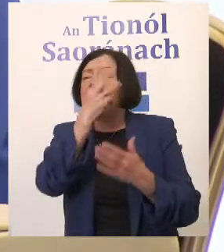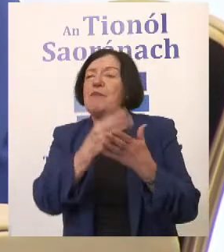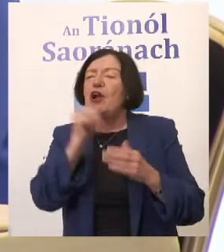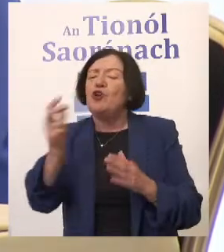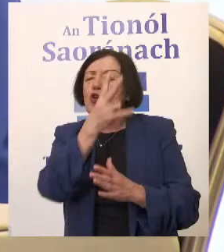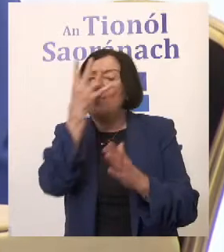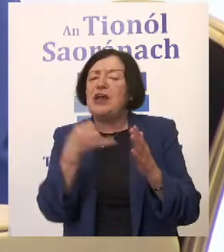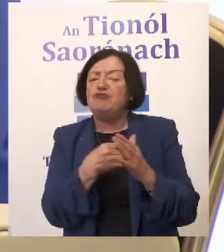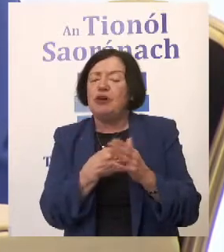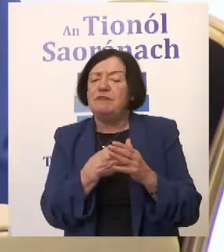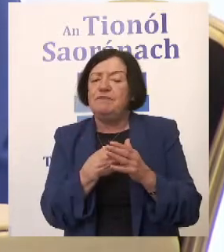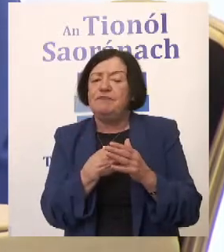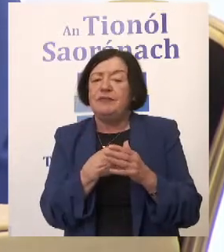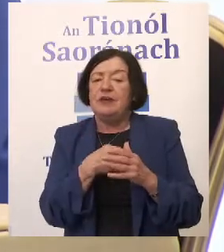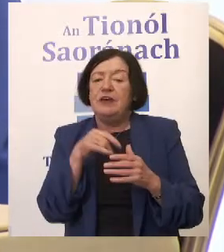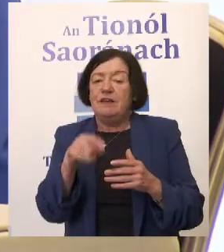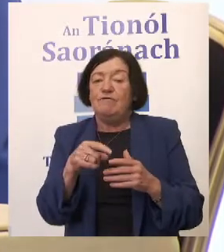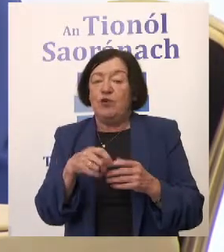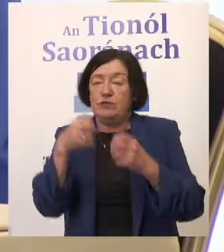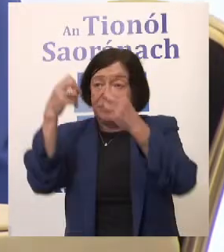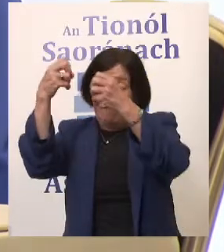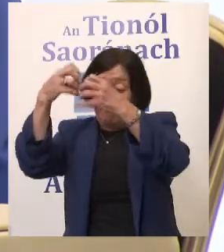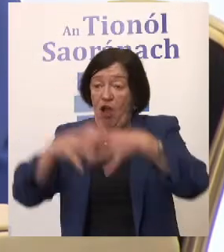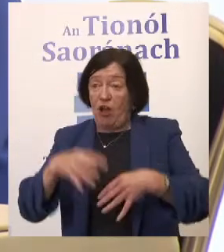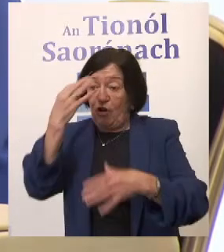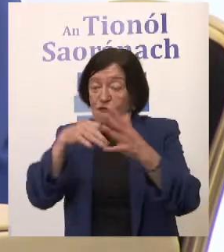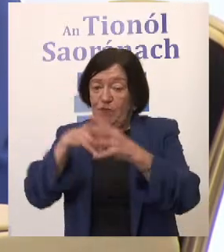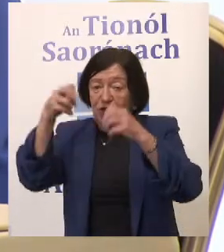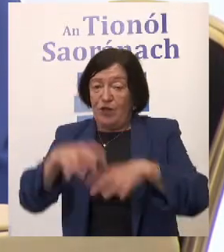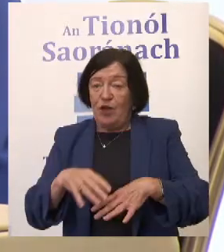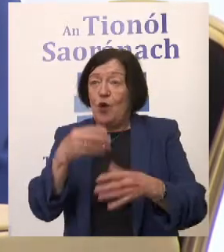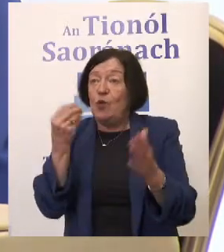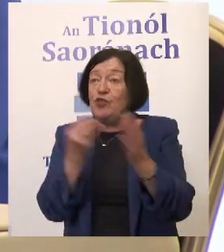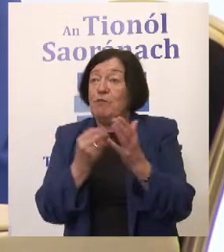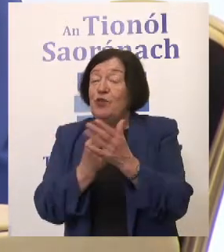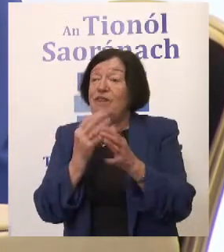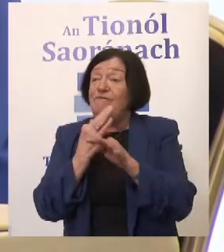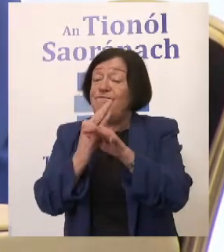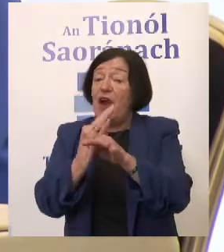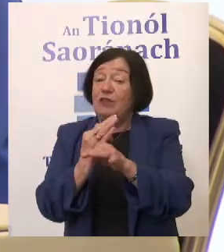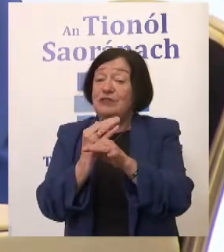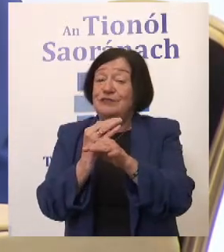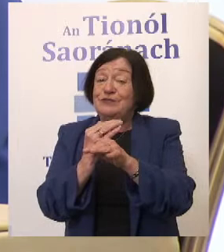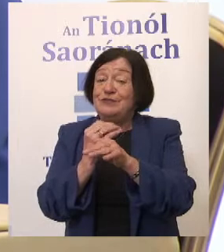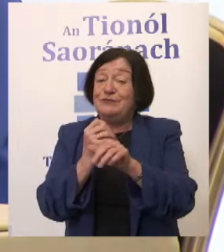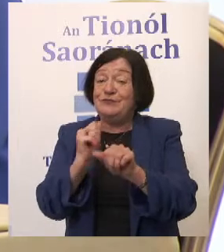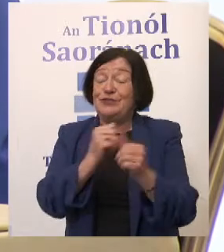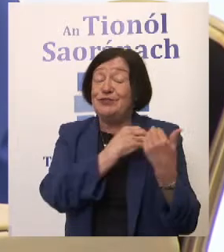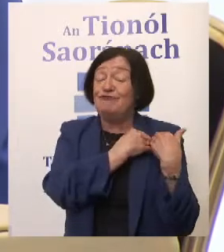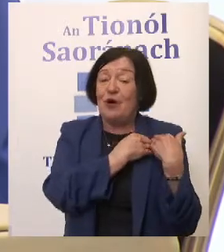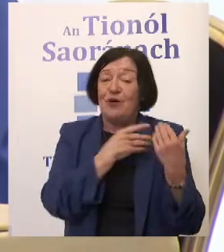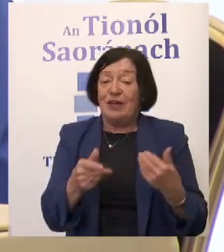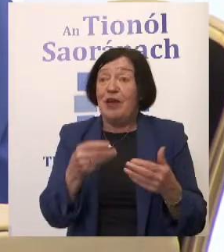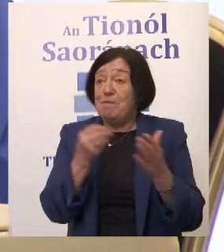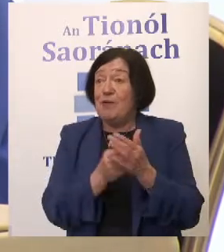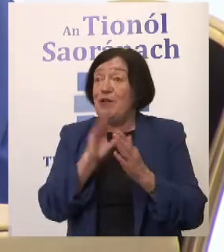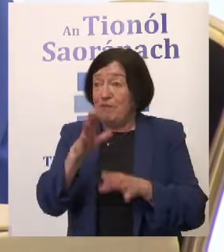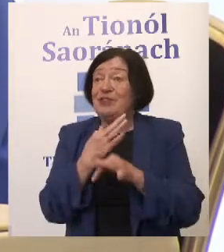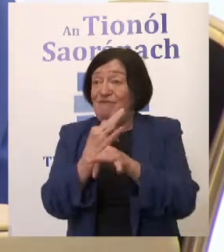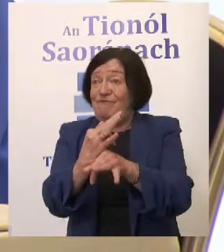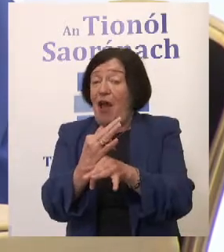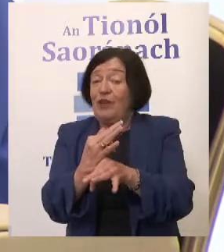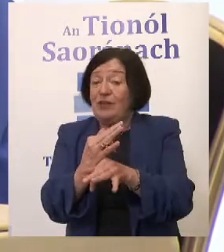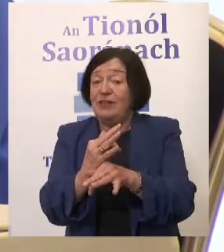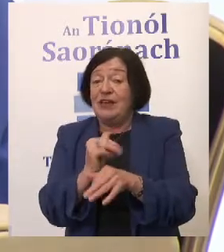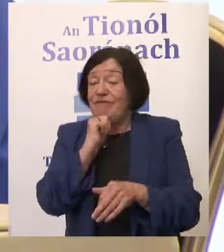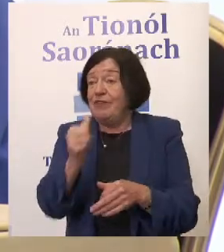was, if you devolve, would money follow the role? I mean, money has to follow the role, otherwise